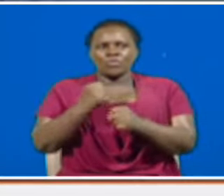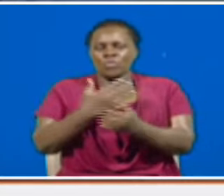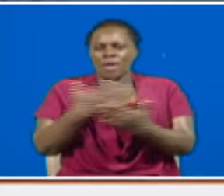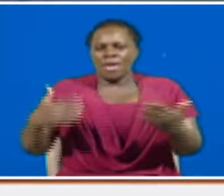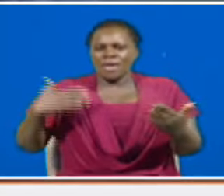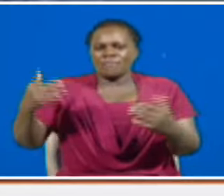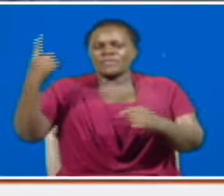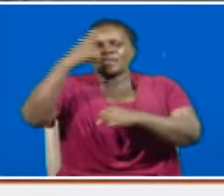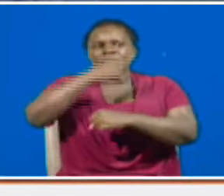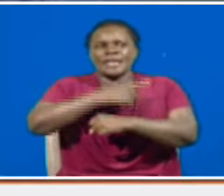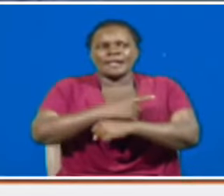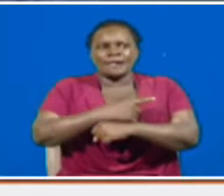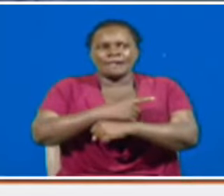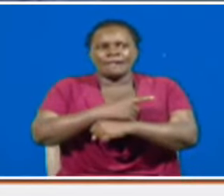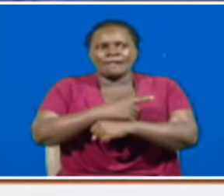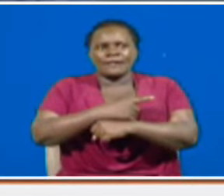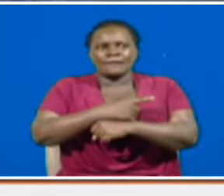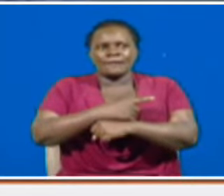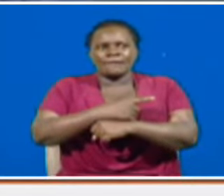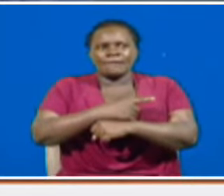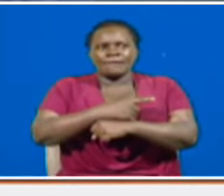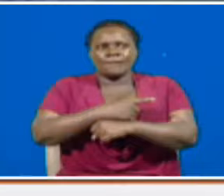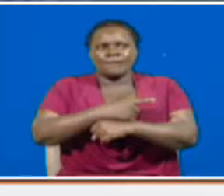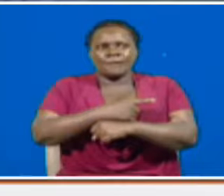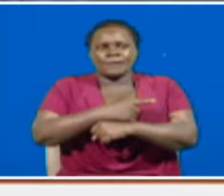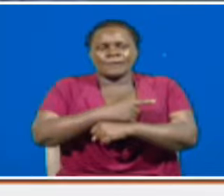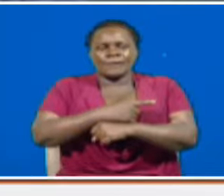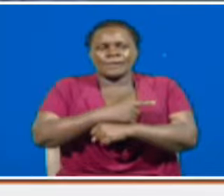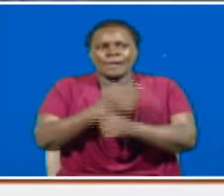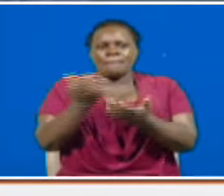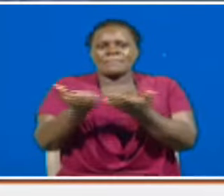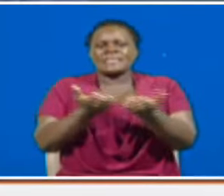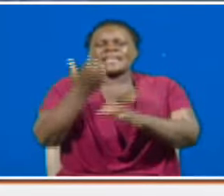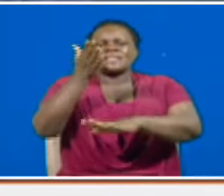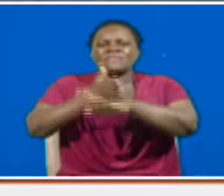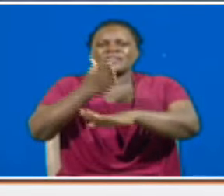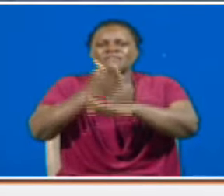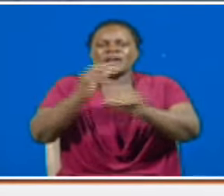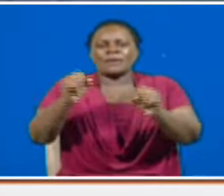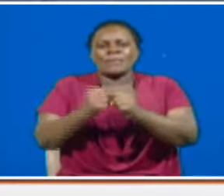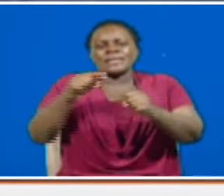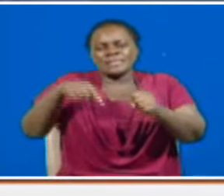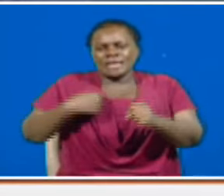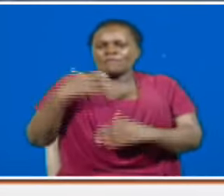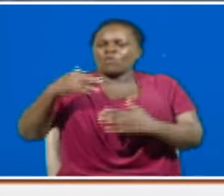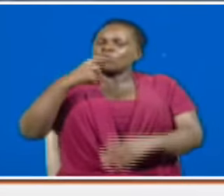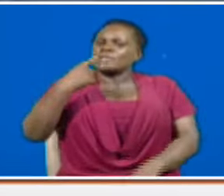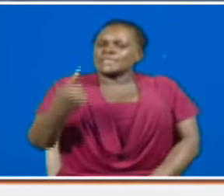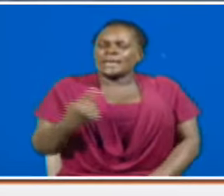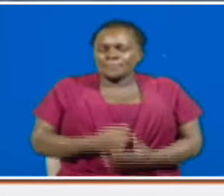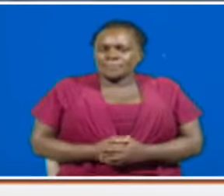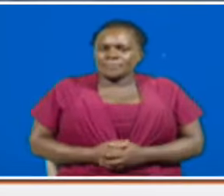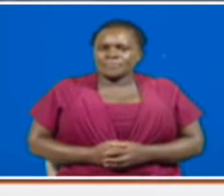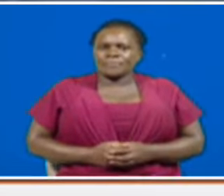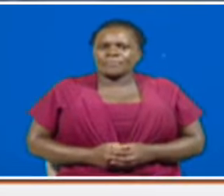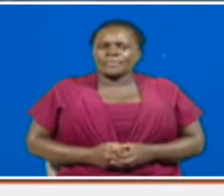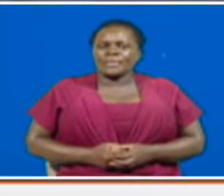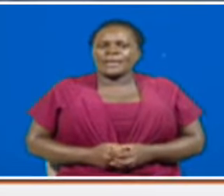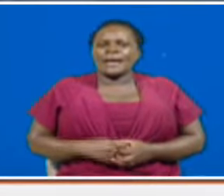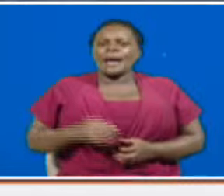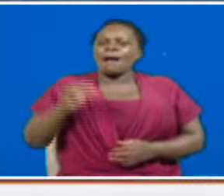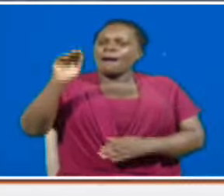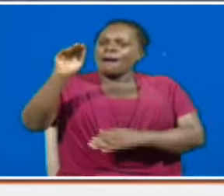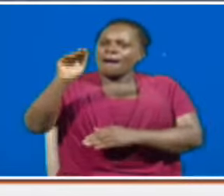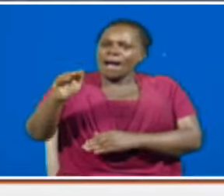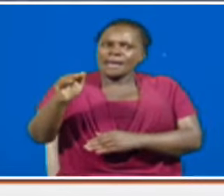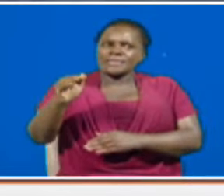day. The money that we, the short business that is happening in the account. So we are only saying that we are